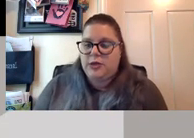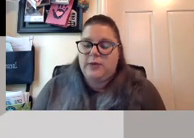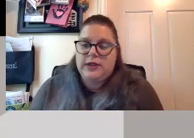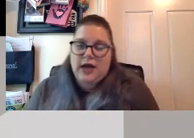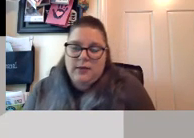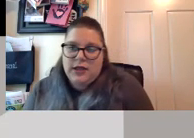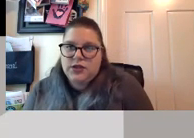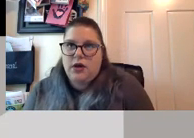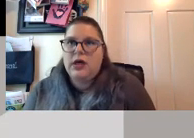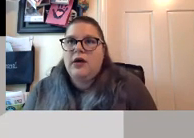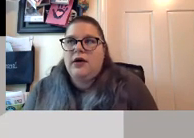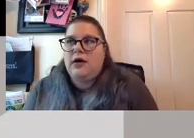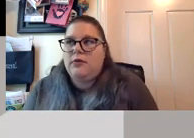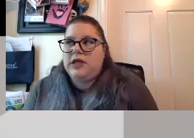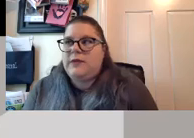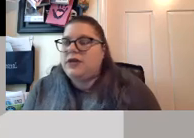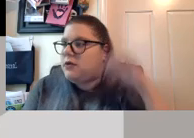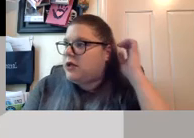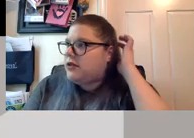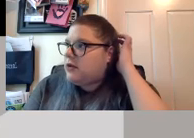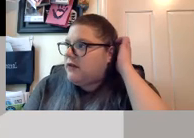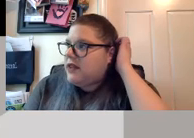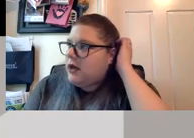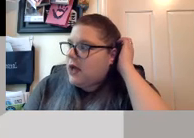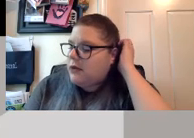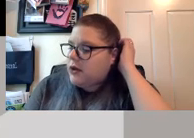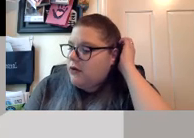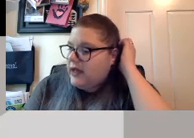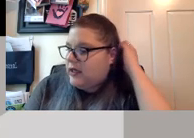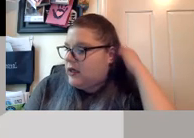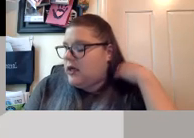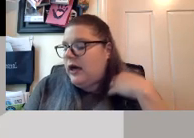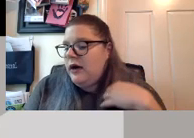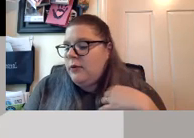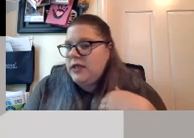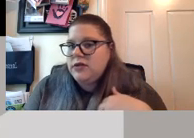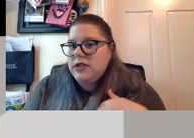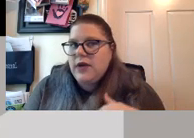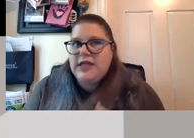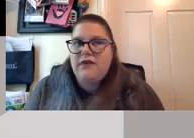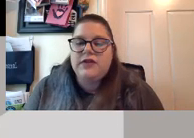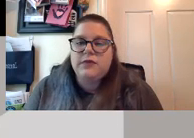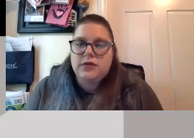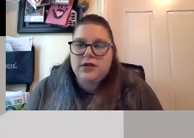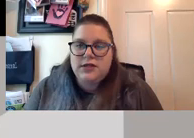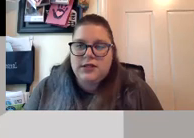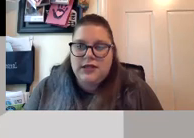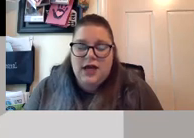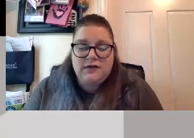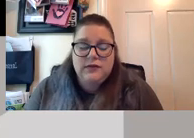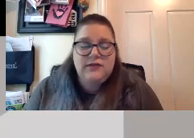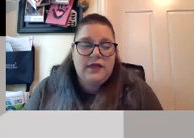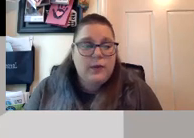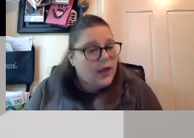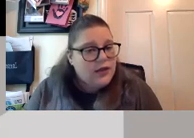access to printable documents. So especially with everything going on with COVID, it's great to have these resources and not to